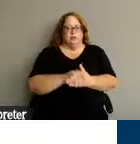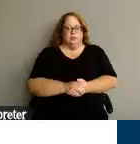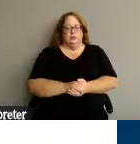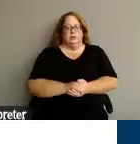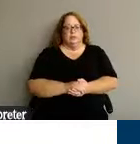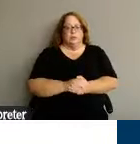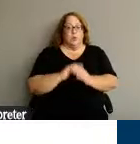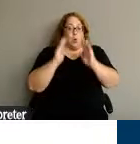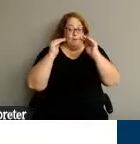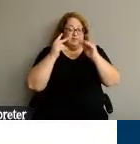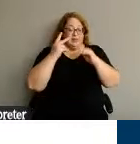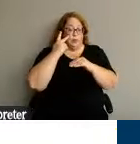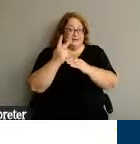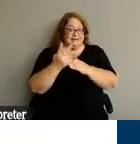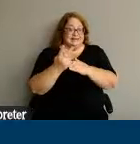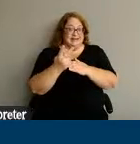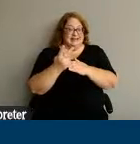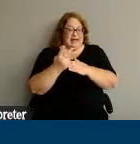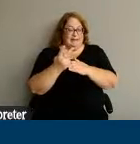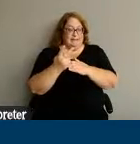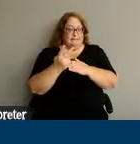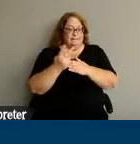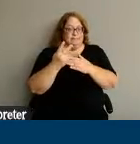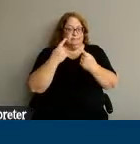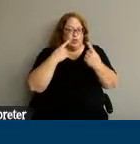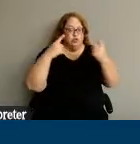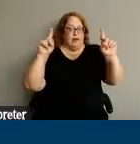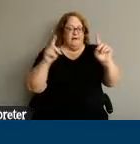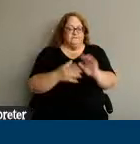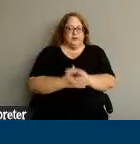hopefully we'll see them thrive.